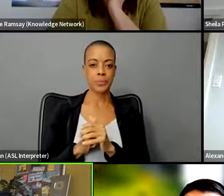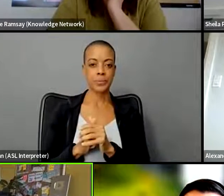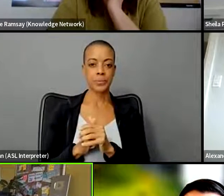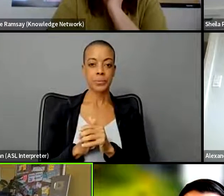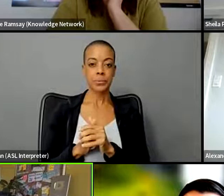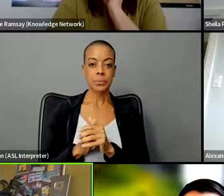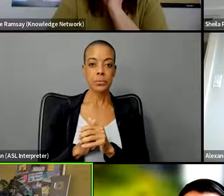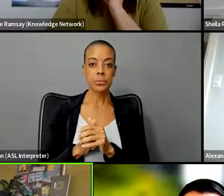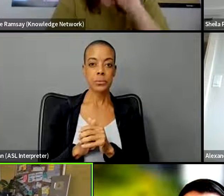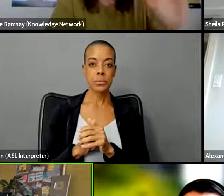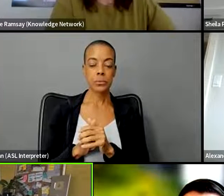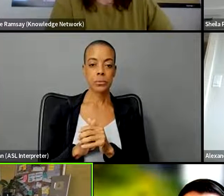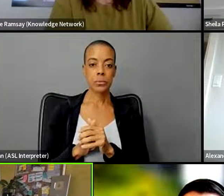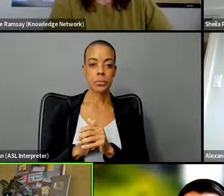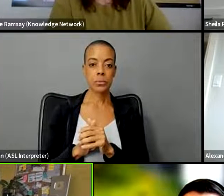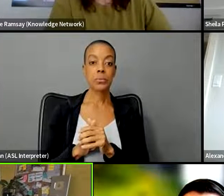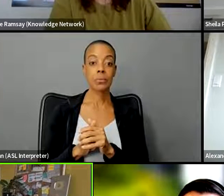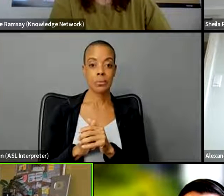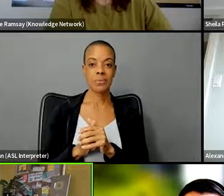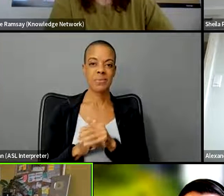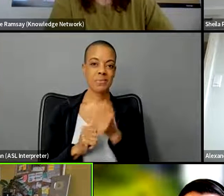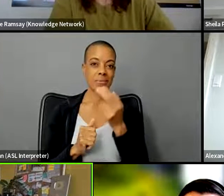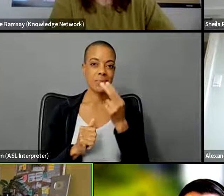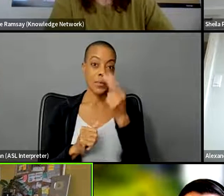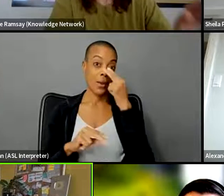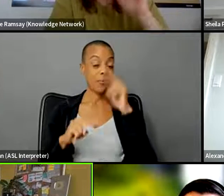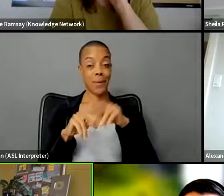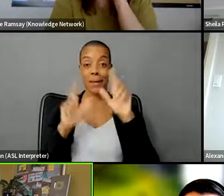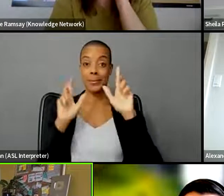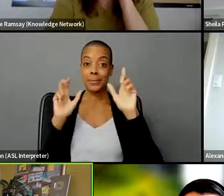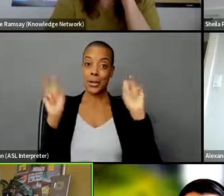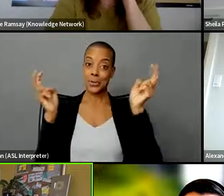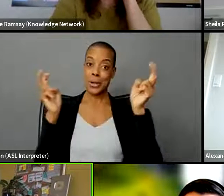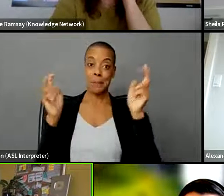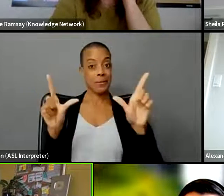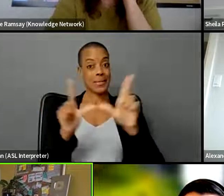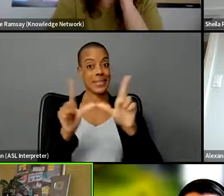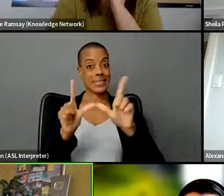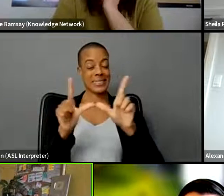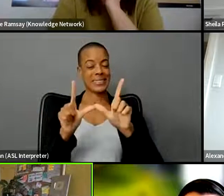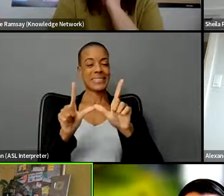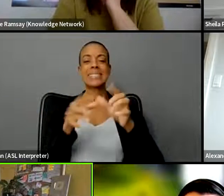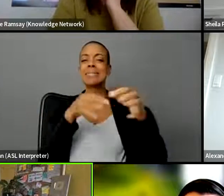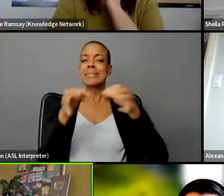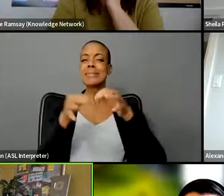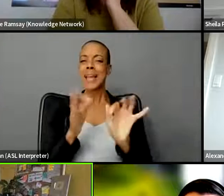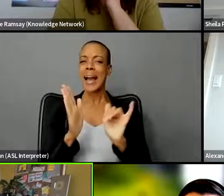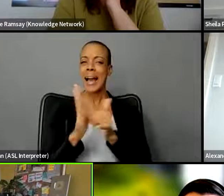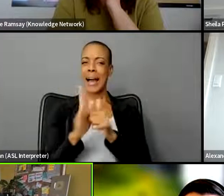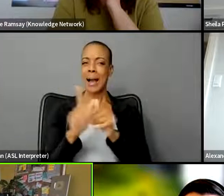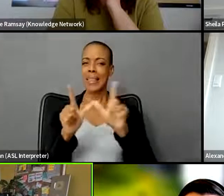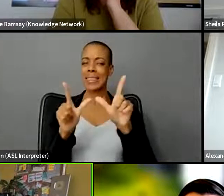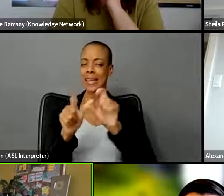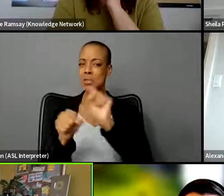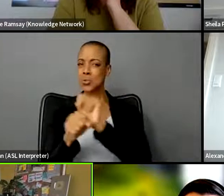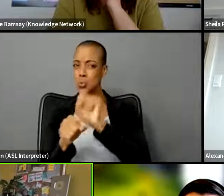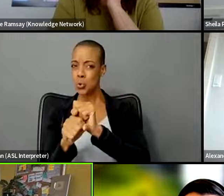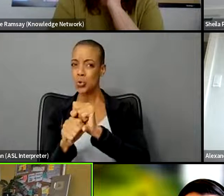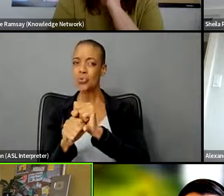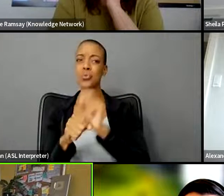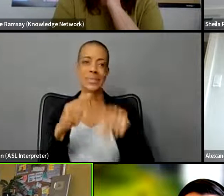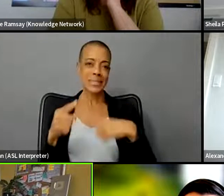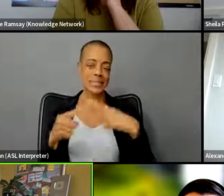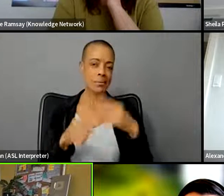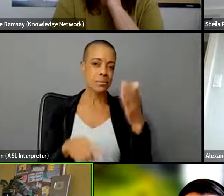very fun topic of licensing. Could the team please explain how licensing works for series/documentaries and